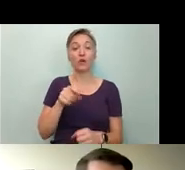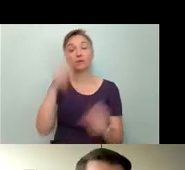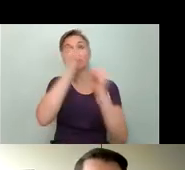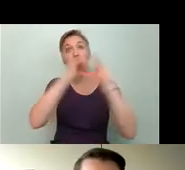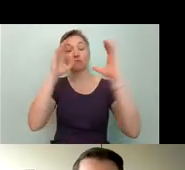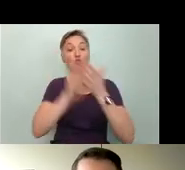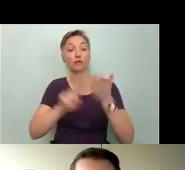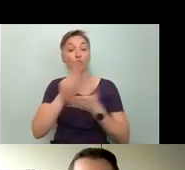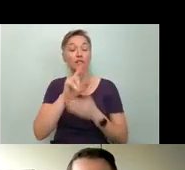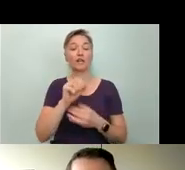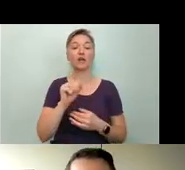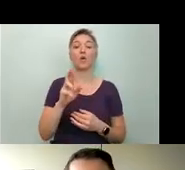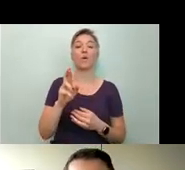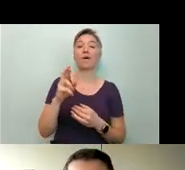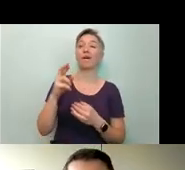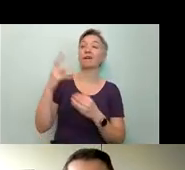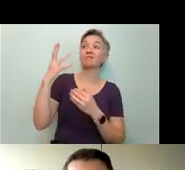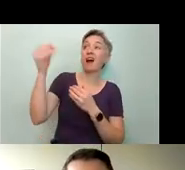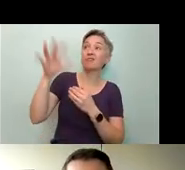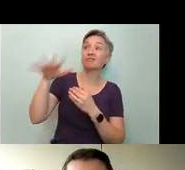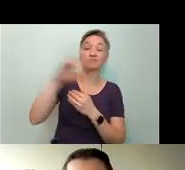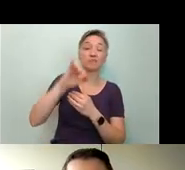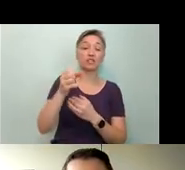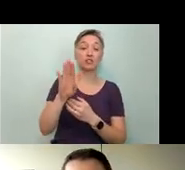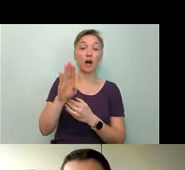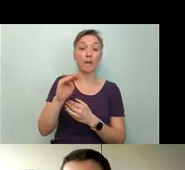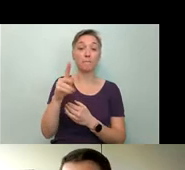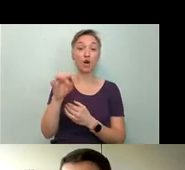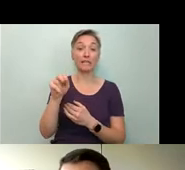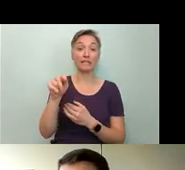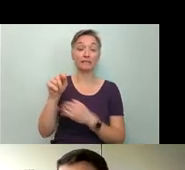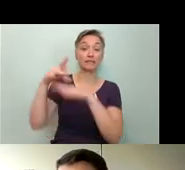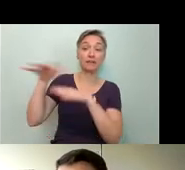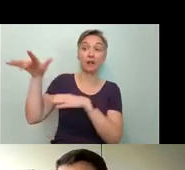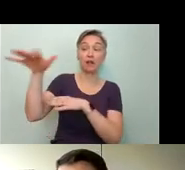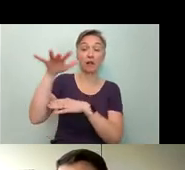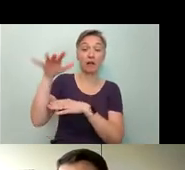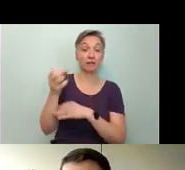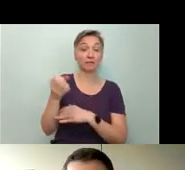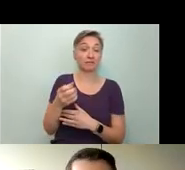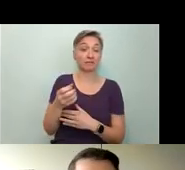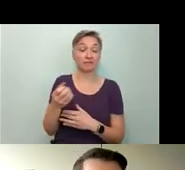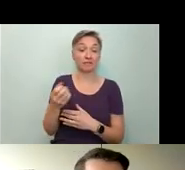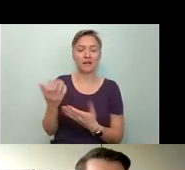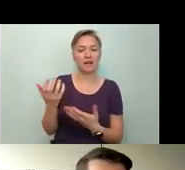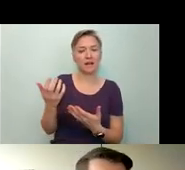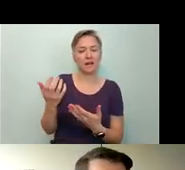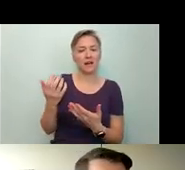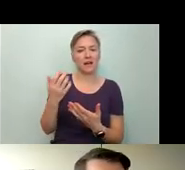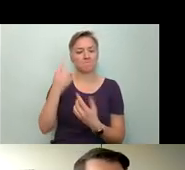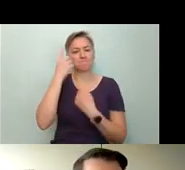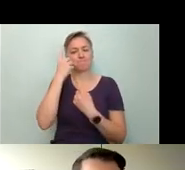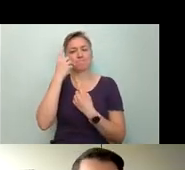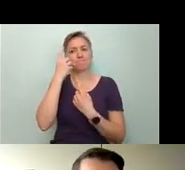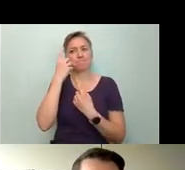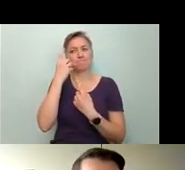external marketplace for jobs several decades ago, you know, you think about it in the reality that it probably looked